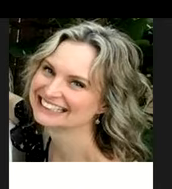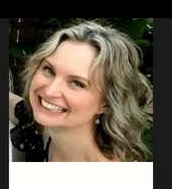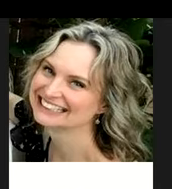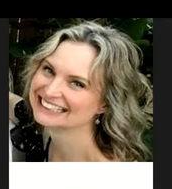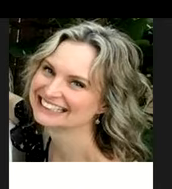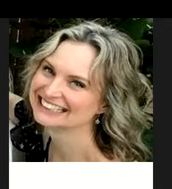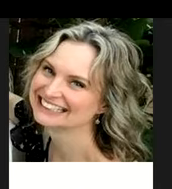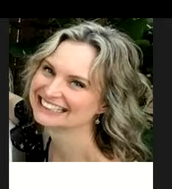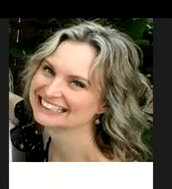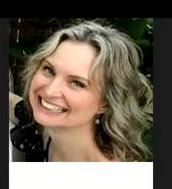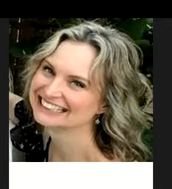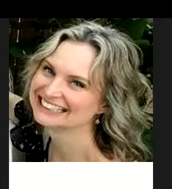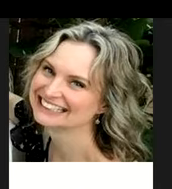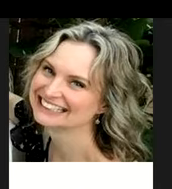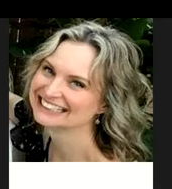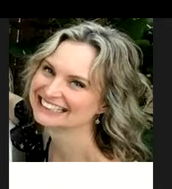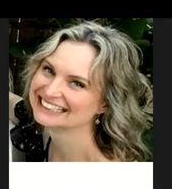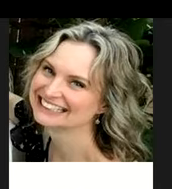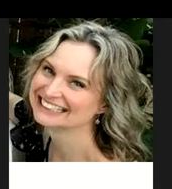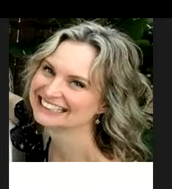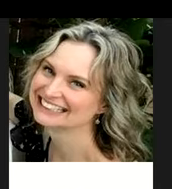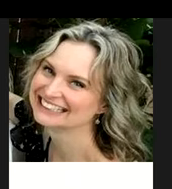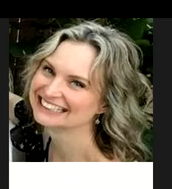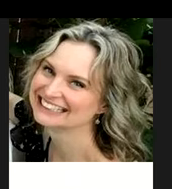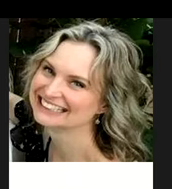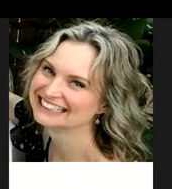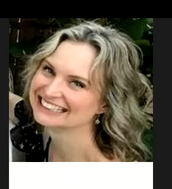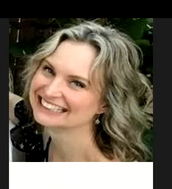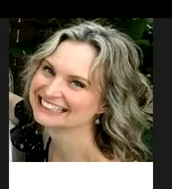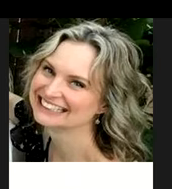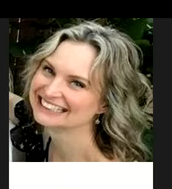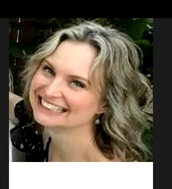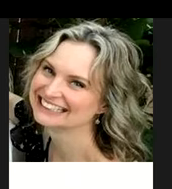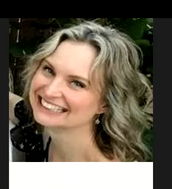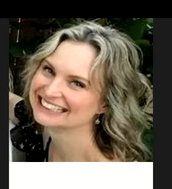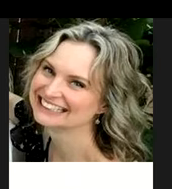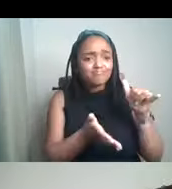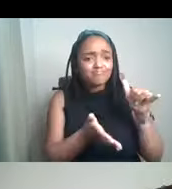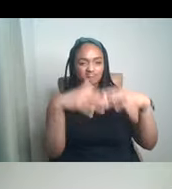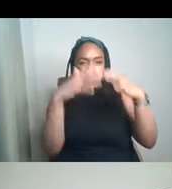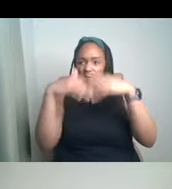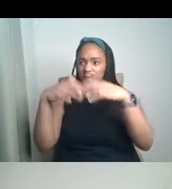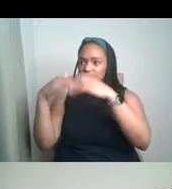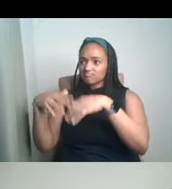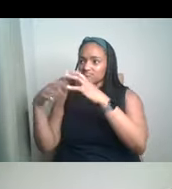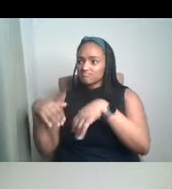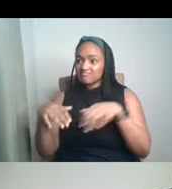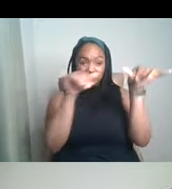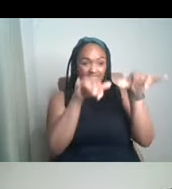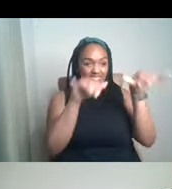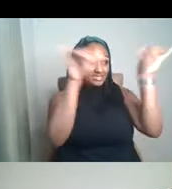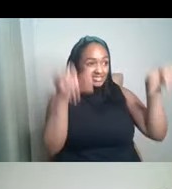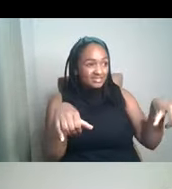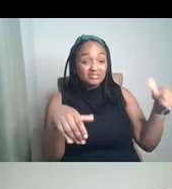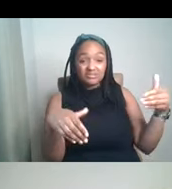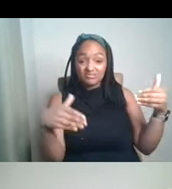I'm doing is about tearing down, dismantling all of those systems and recognizing